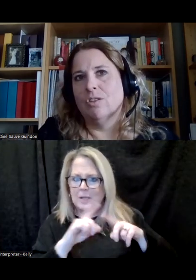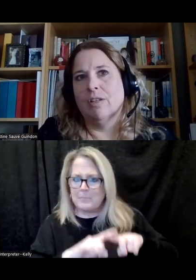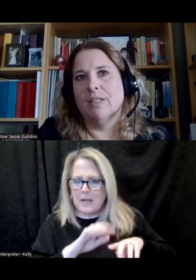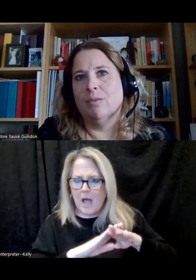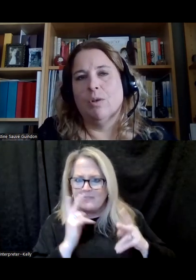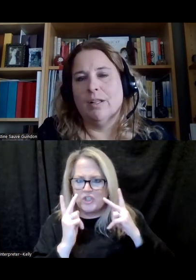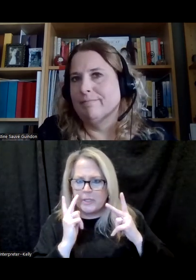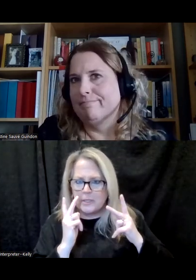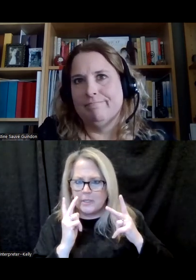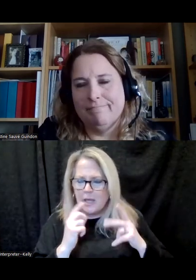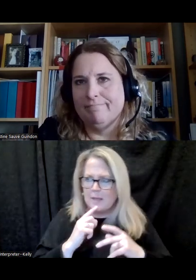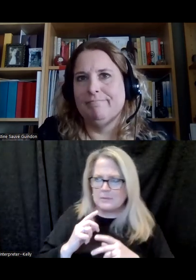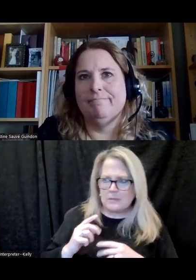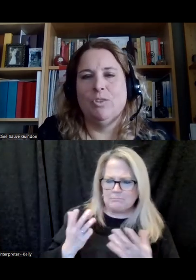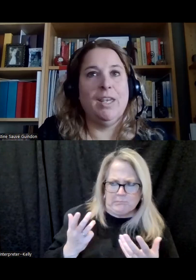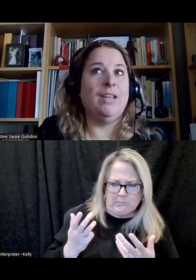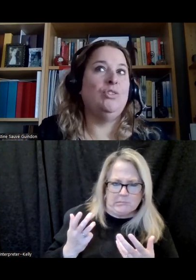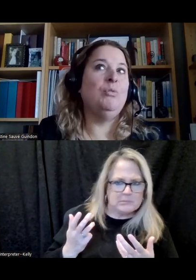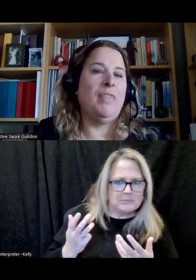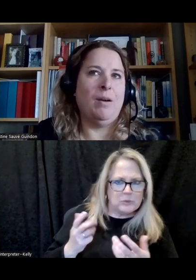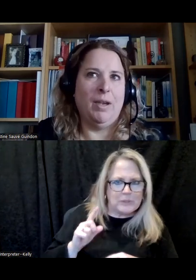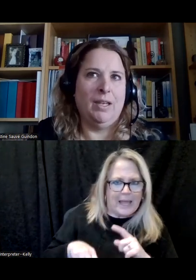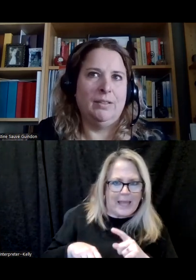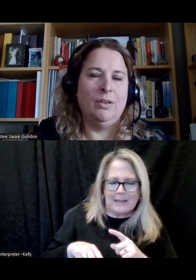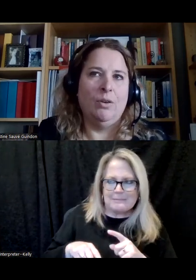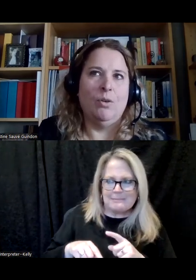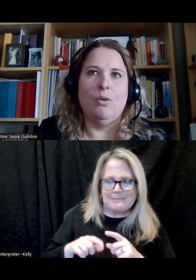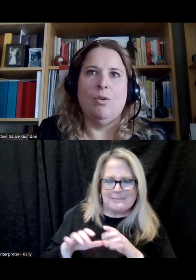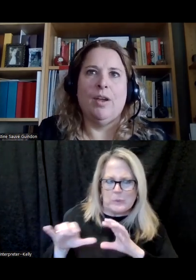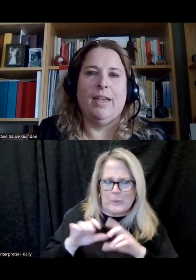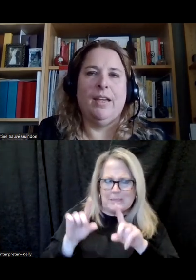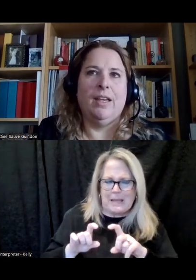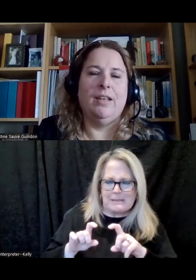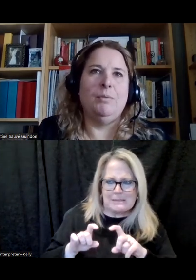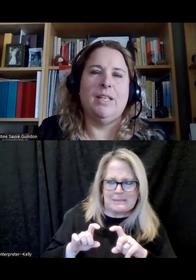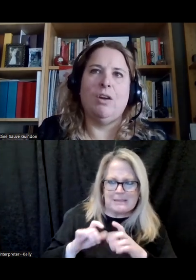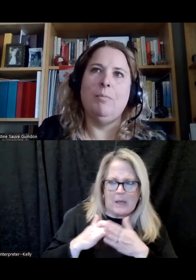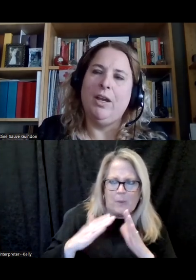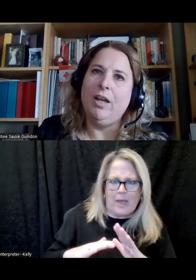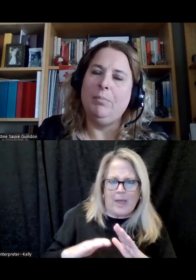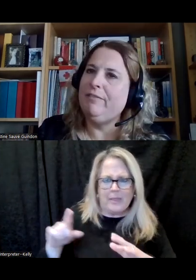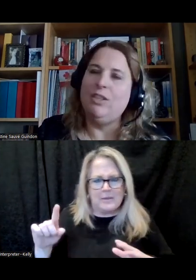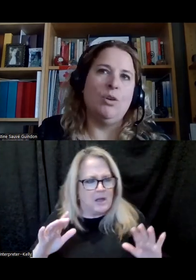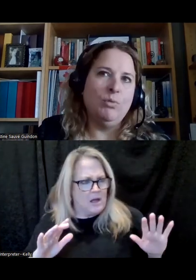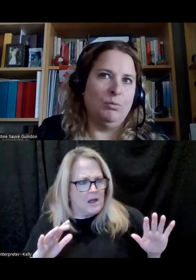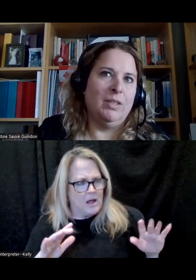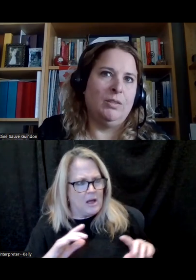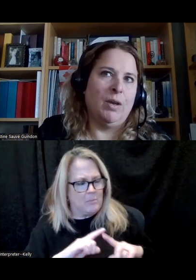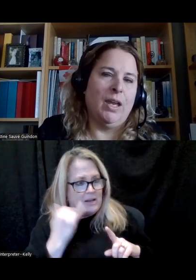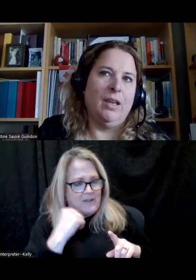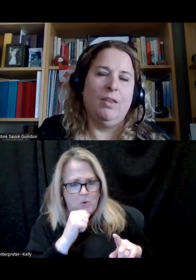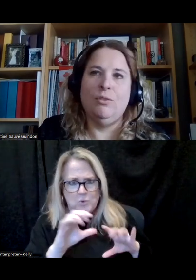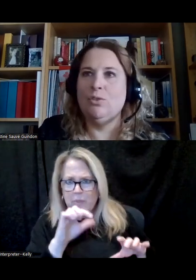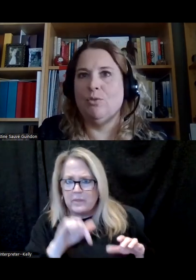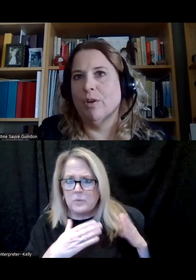So I said, well, you can't do it that way. And it was like, oh my God, but if I don't do it this